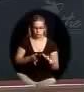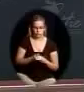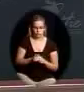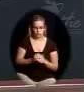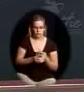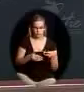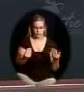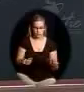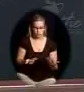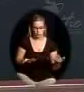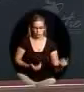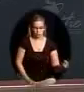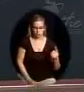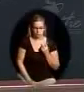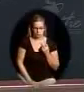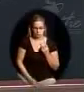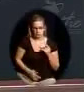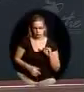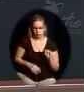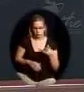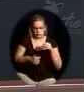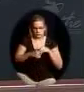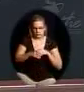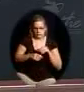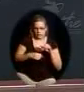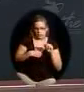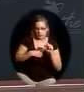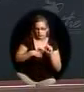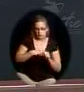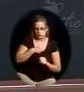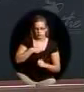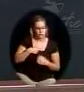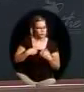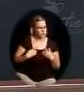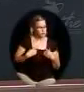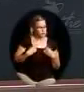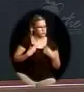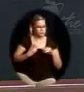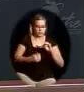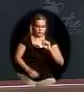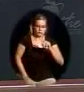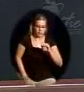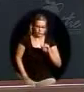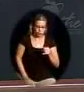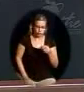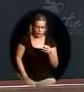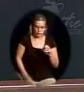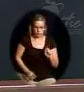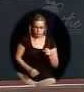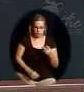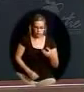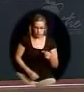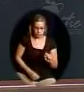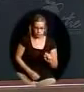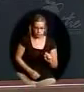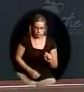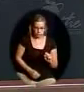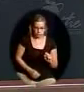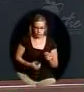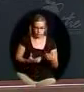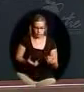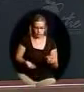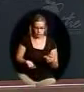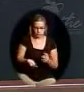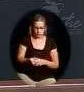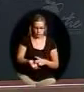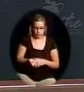Ader's here, so you might come forward just in case the board has questions. St. James High School is seeking a playing field to fulfill a contract